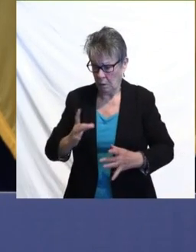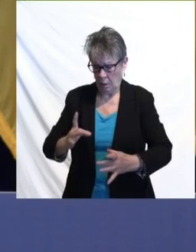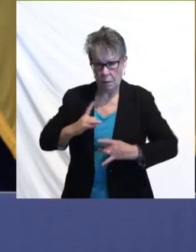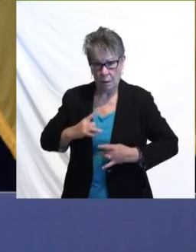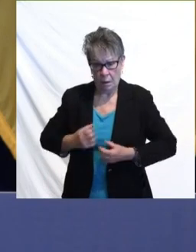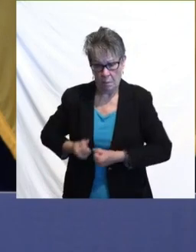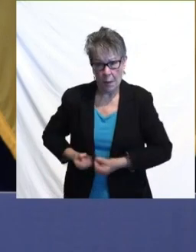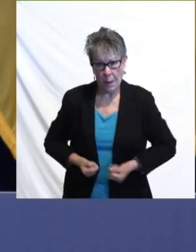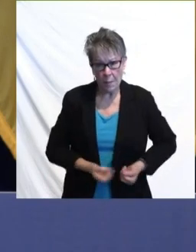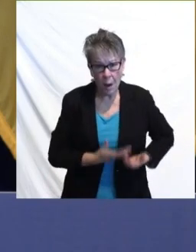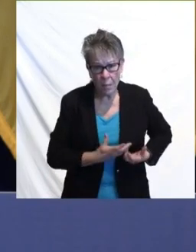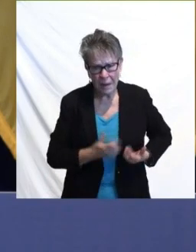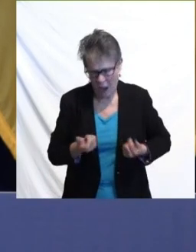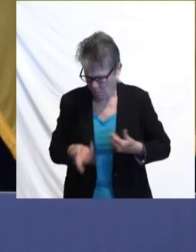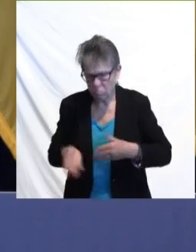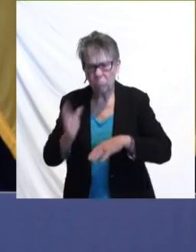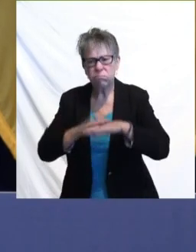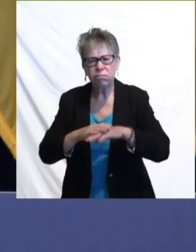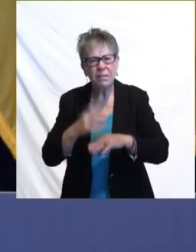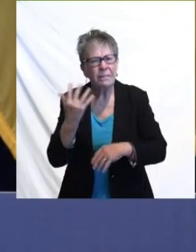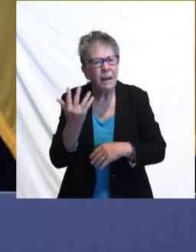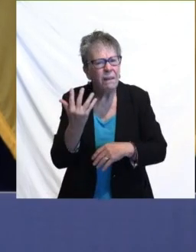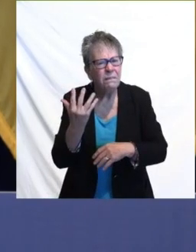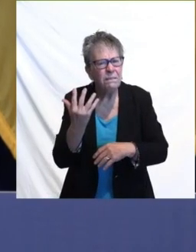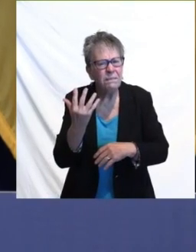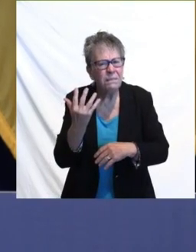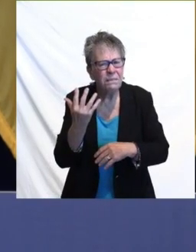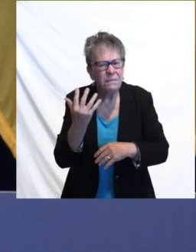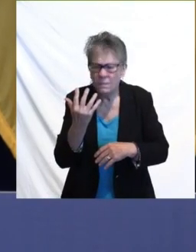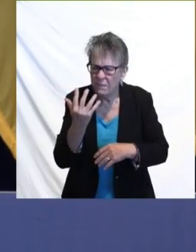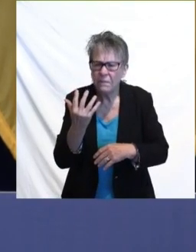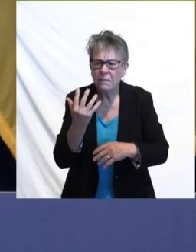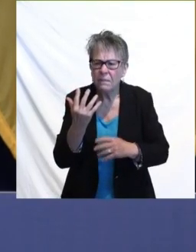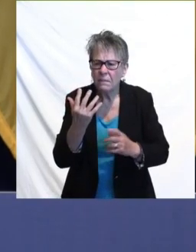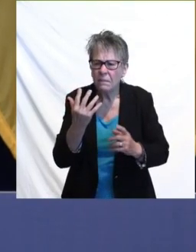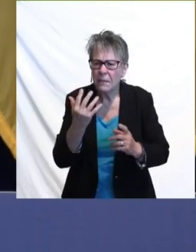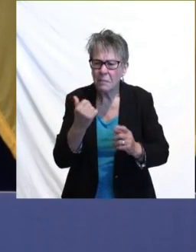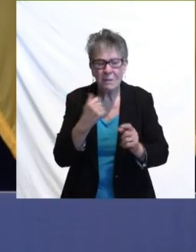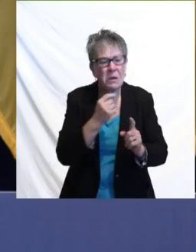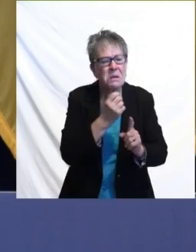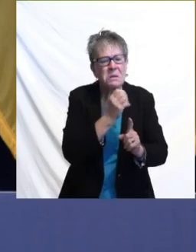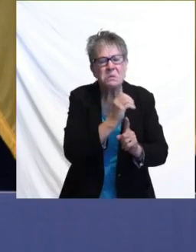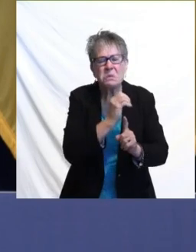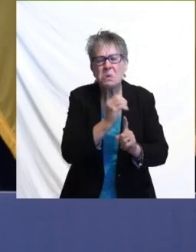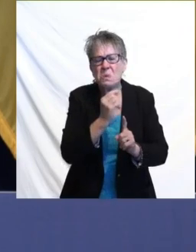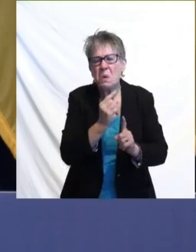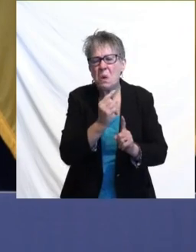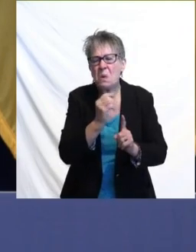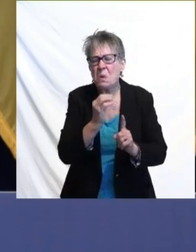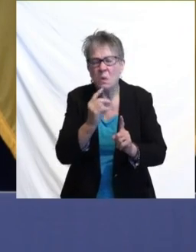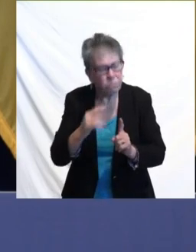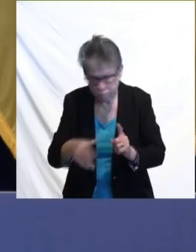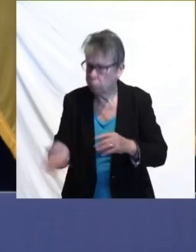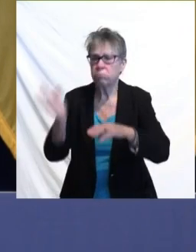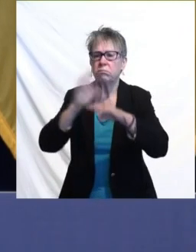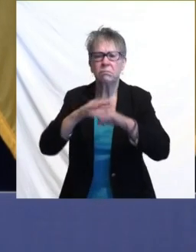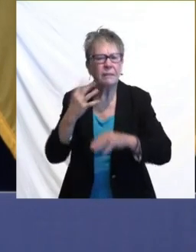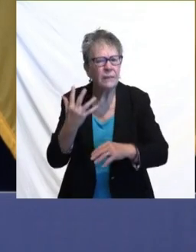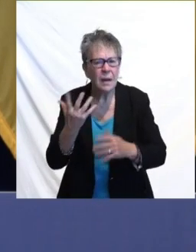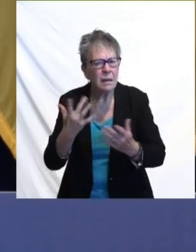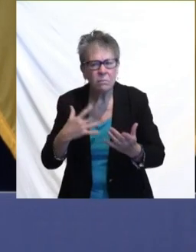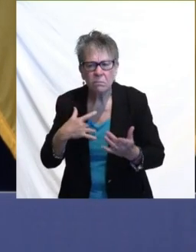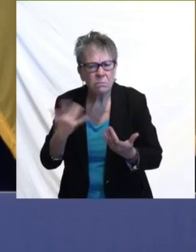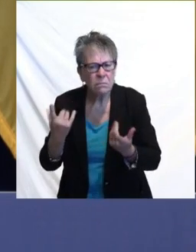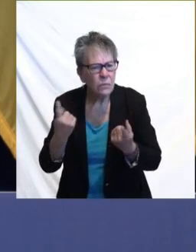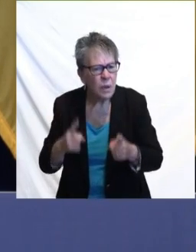that we've had in quite some time. Any concern that that's the beginning of a trend? Would you suggest that's related to